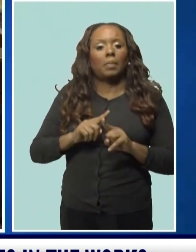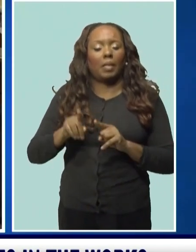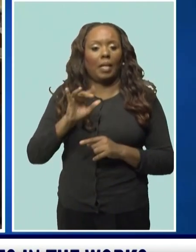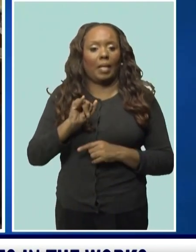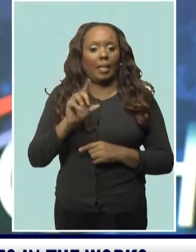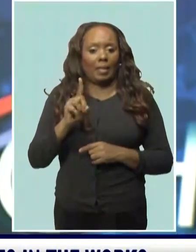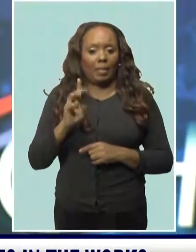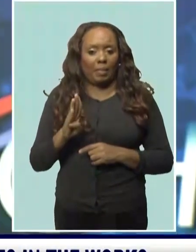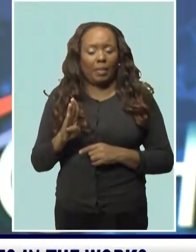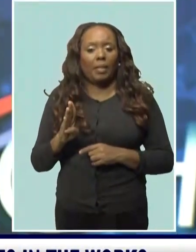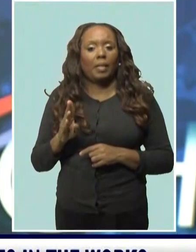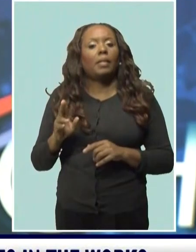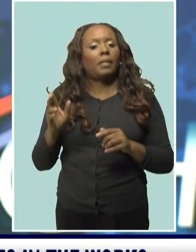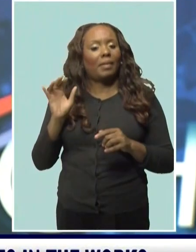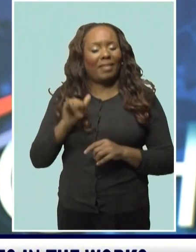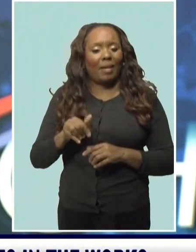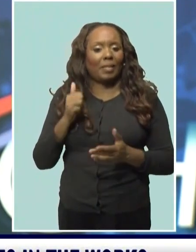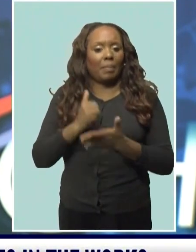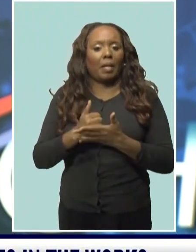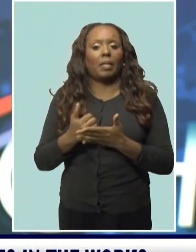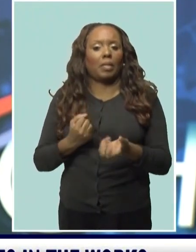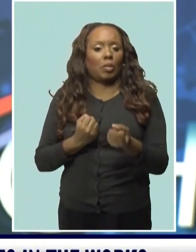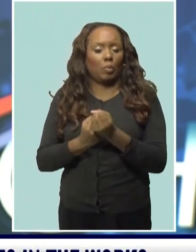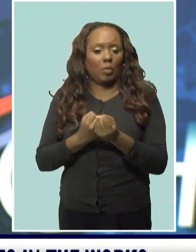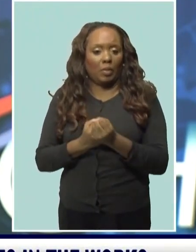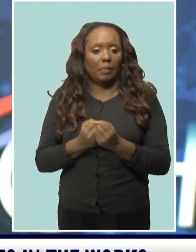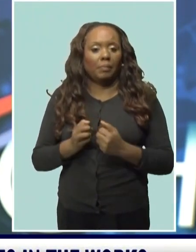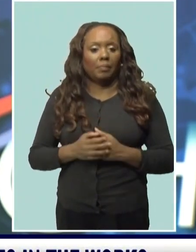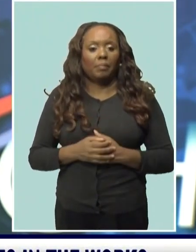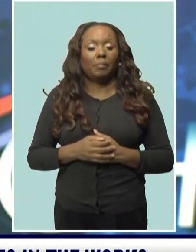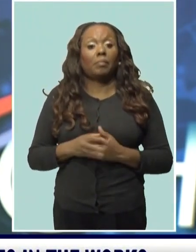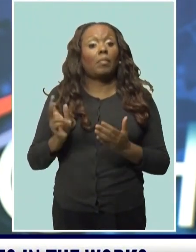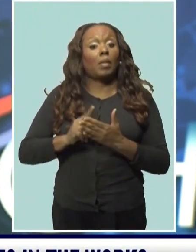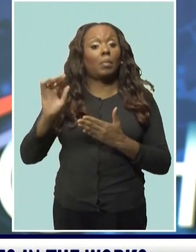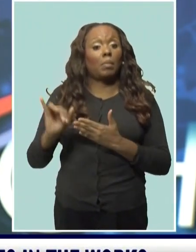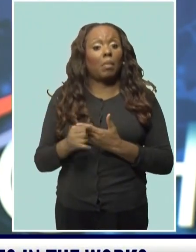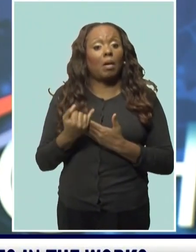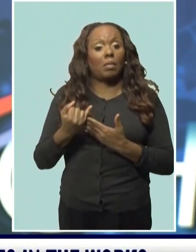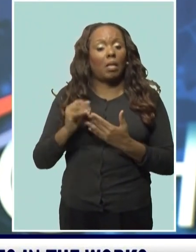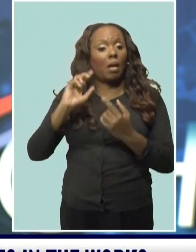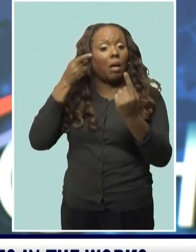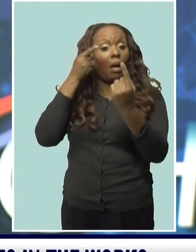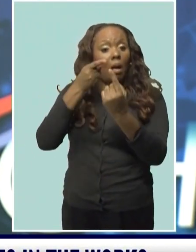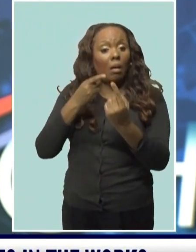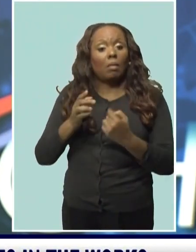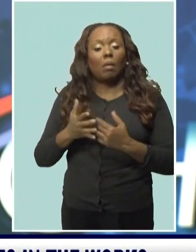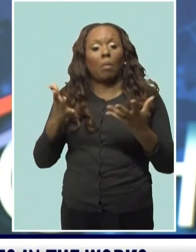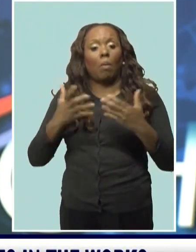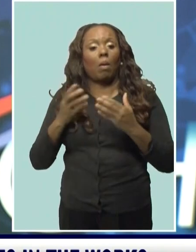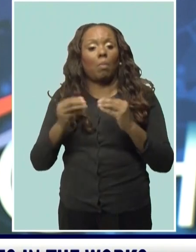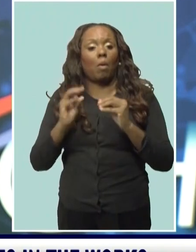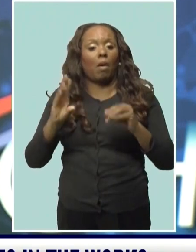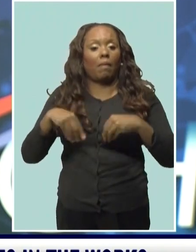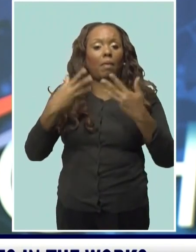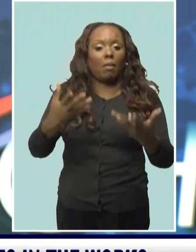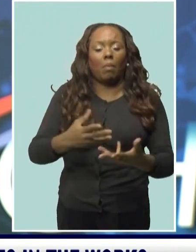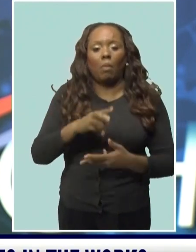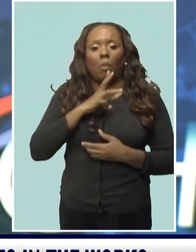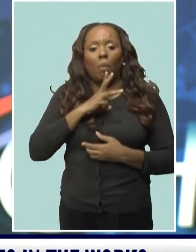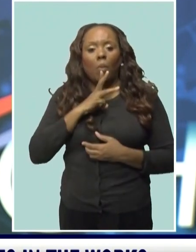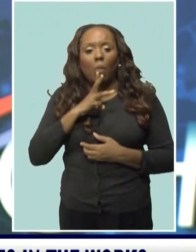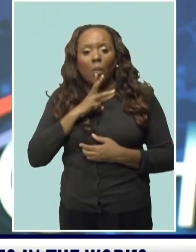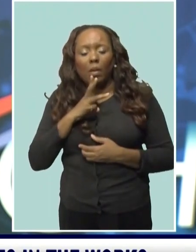entity. Ms. Paris says the project aims to increase the availability of potable water through the reuse of